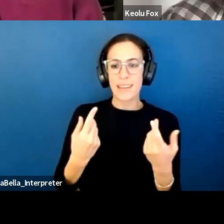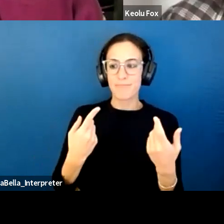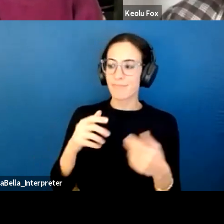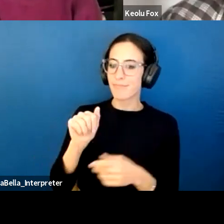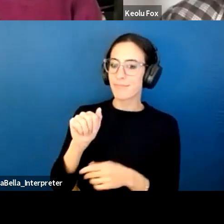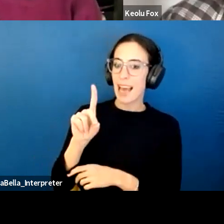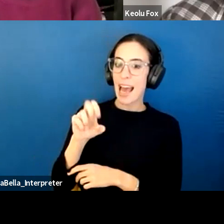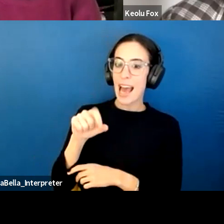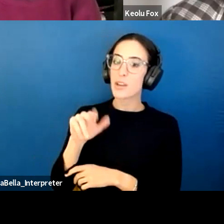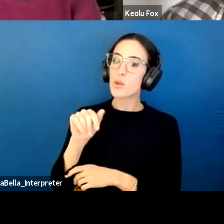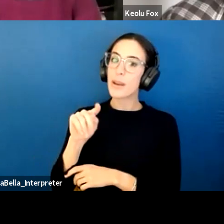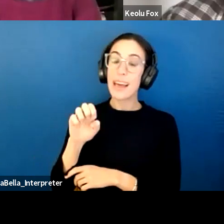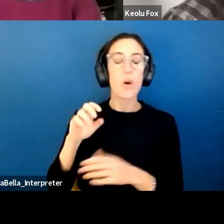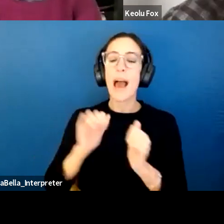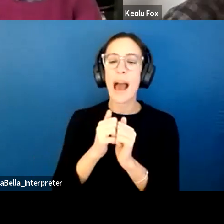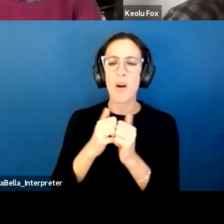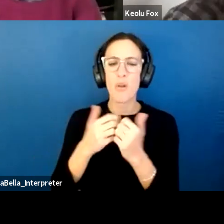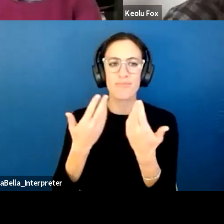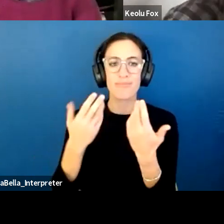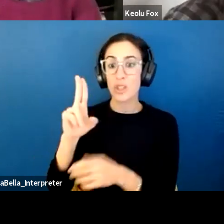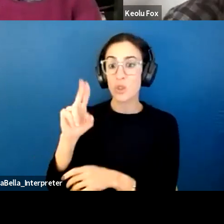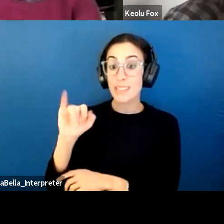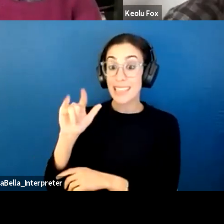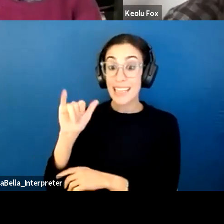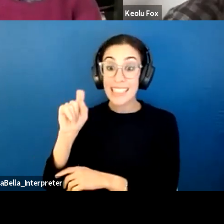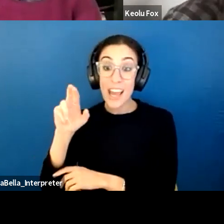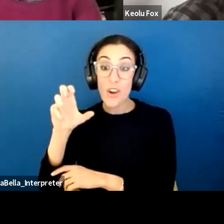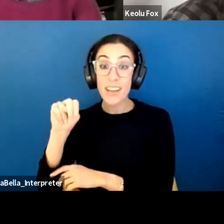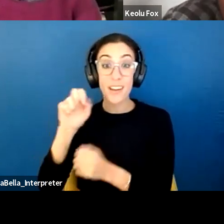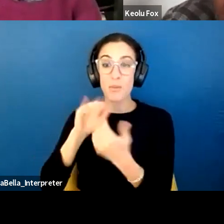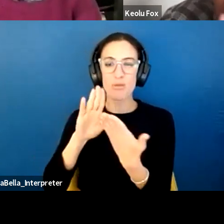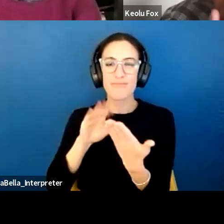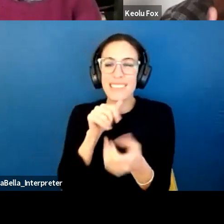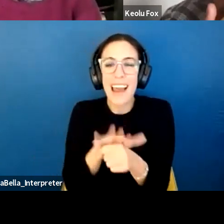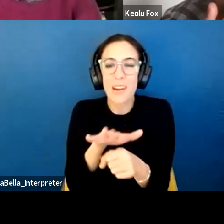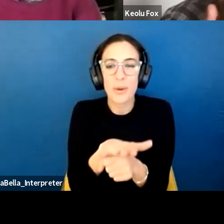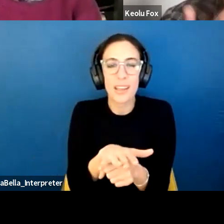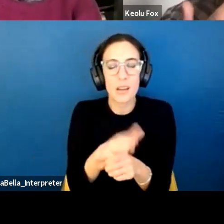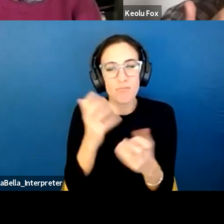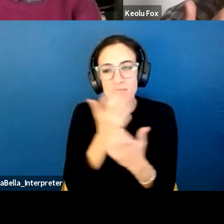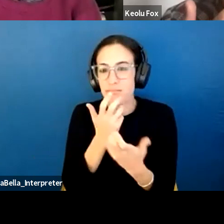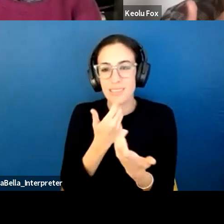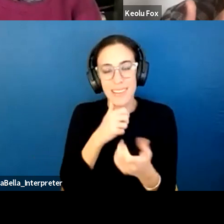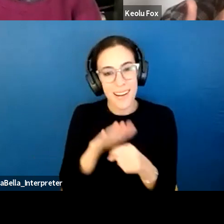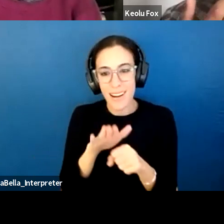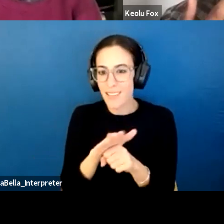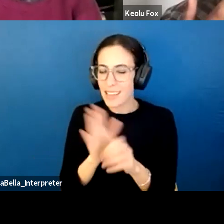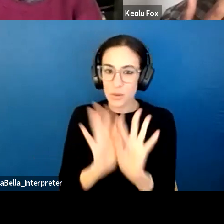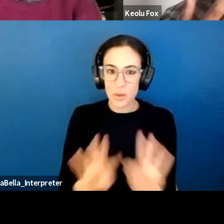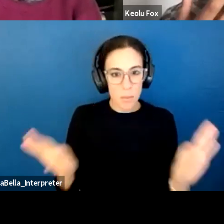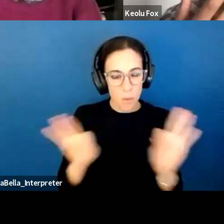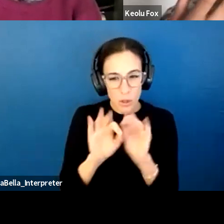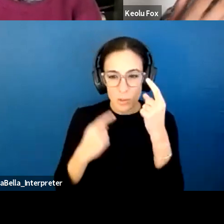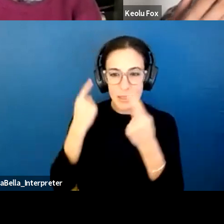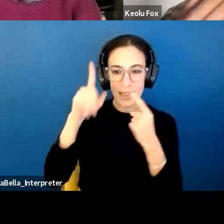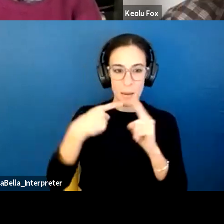are to these sorts of conversations and to the discussions we need, and how important it is to be thinking about sort of relational